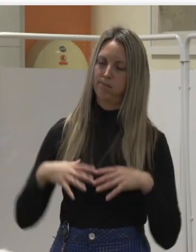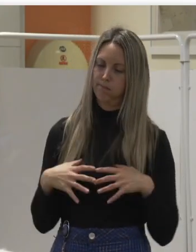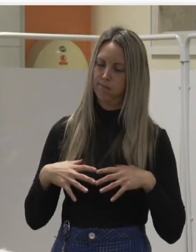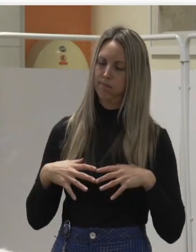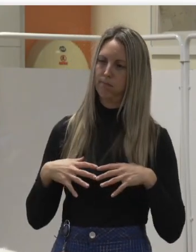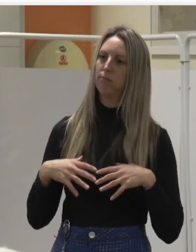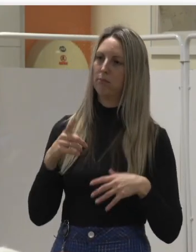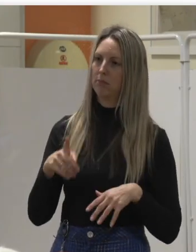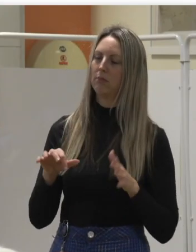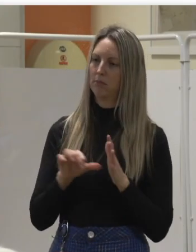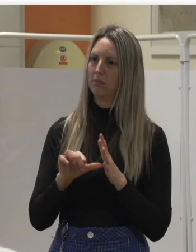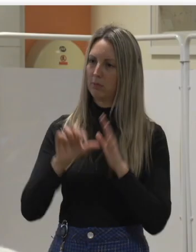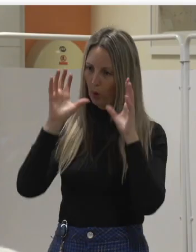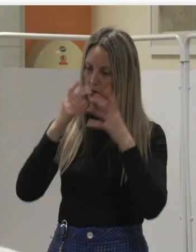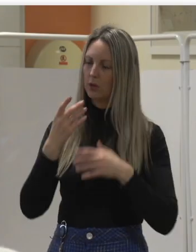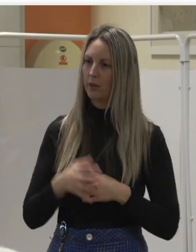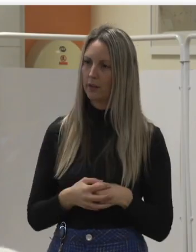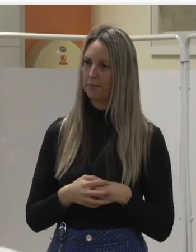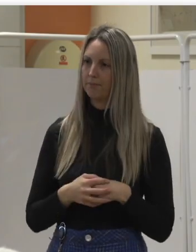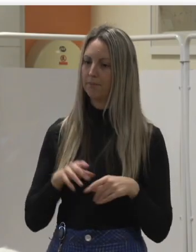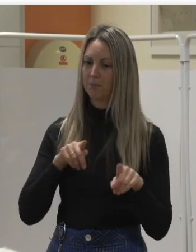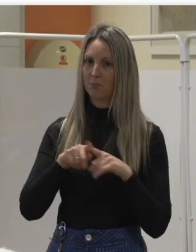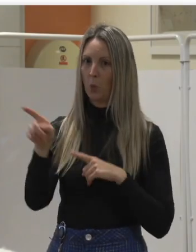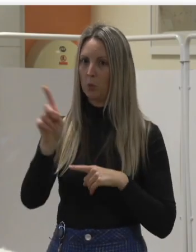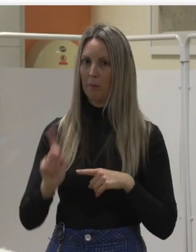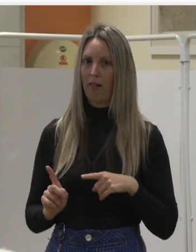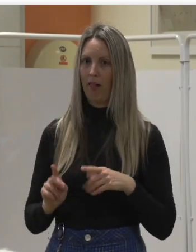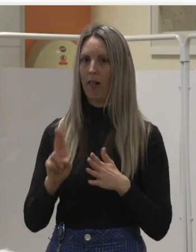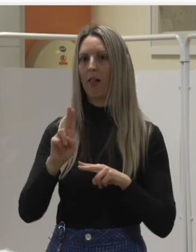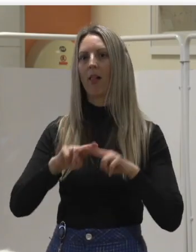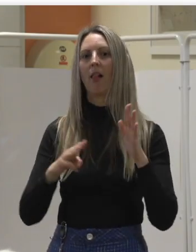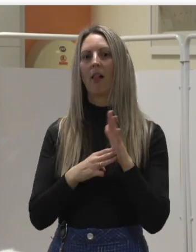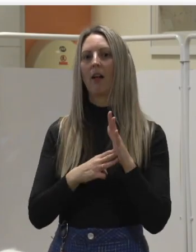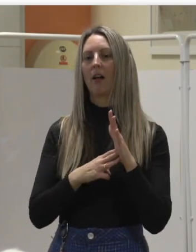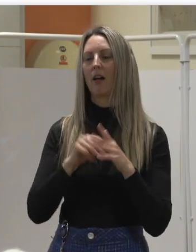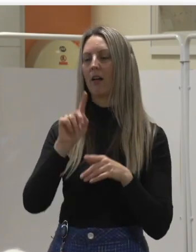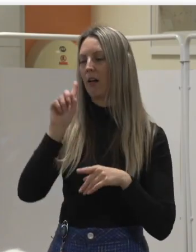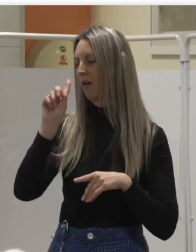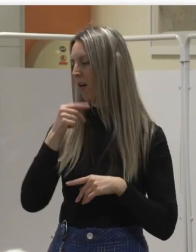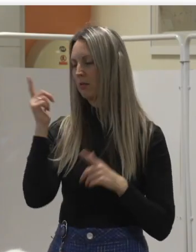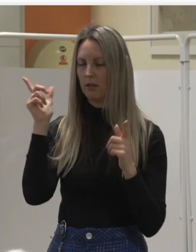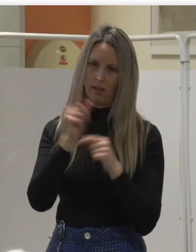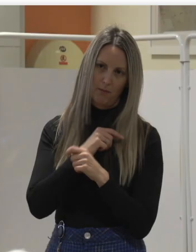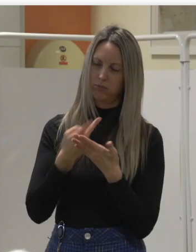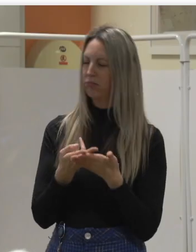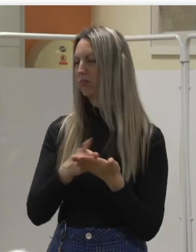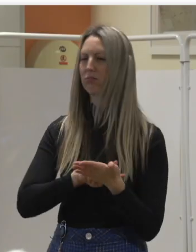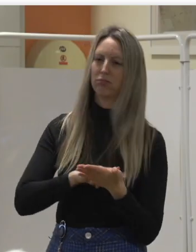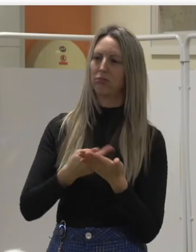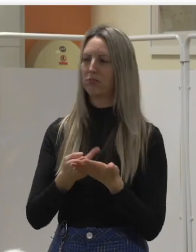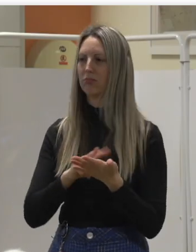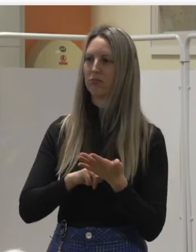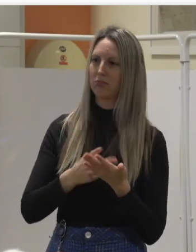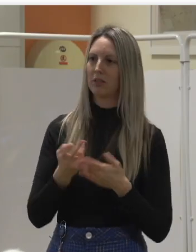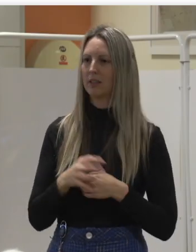and most of them will have impaired sleep. So they may say that I can't get to sleep, or if I sleep, it's